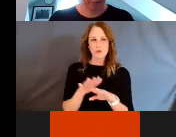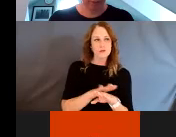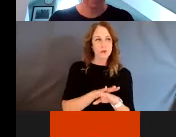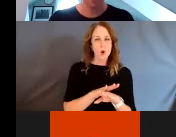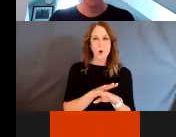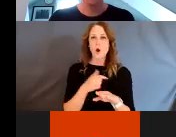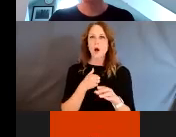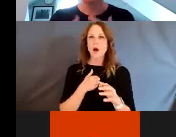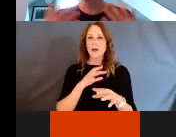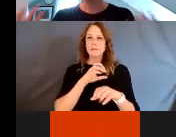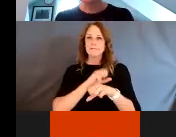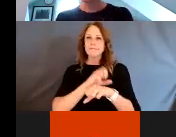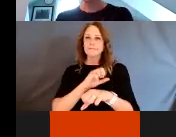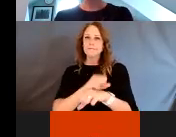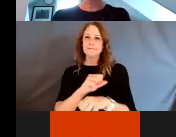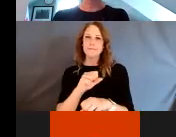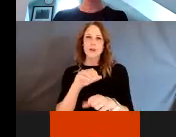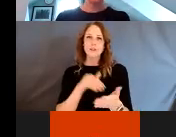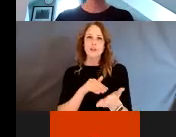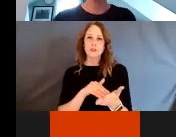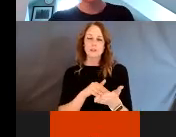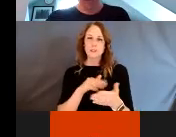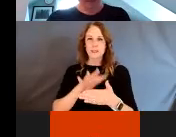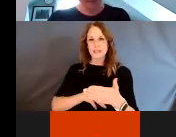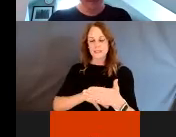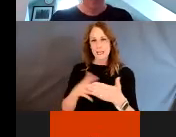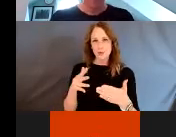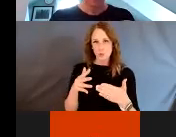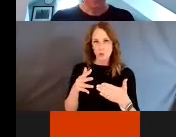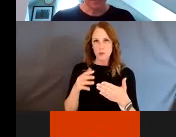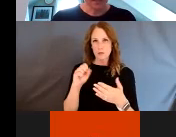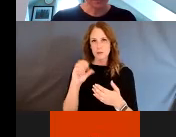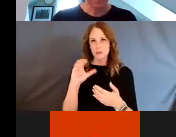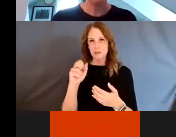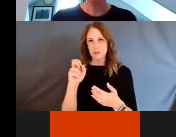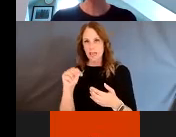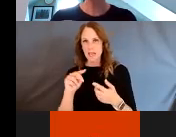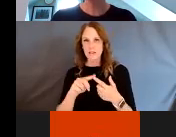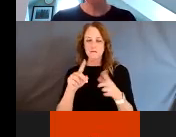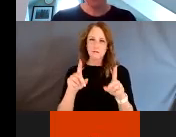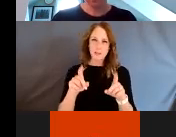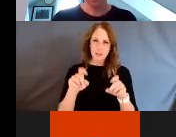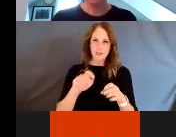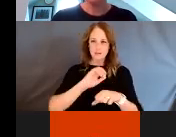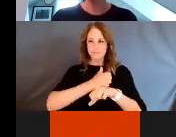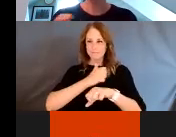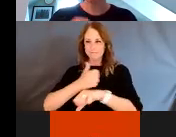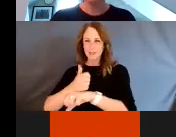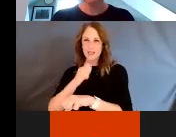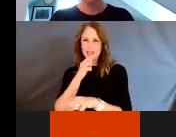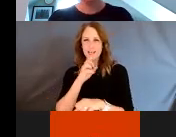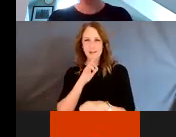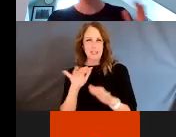doctor's appointments and a lot of scheduled scans and tests. This is not really soothing for me. It's not